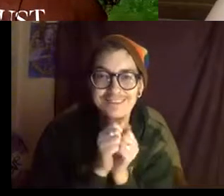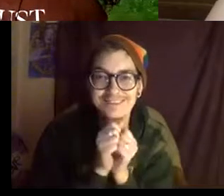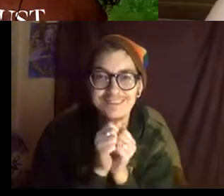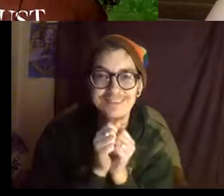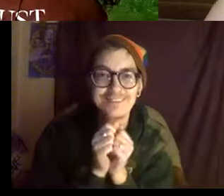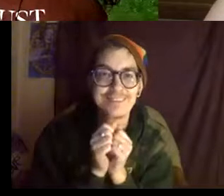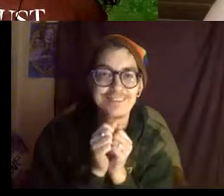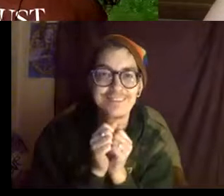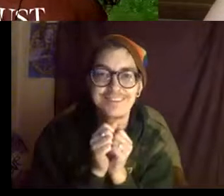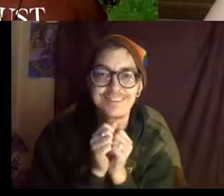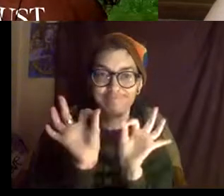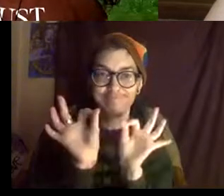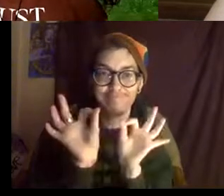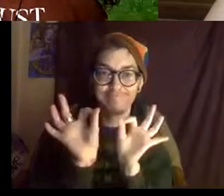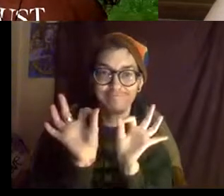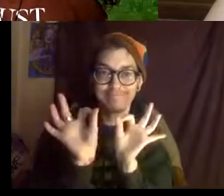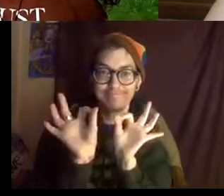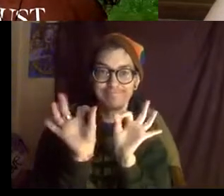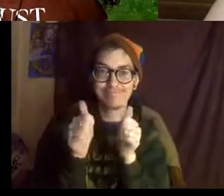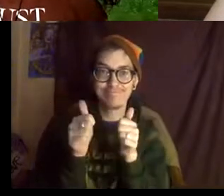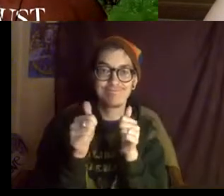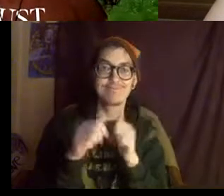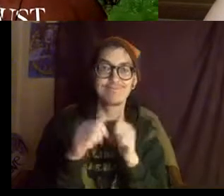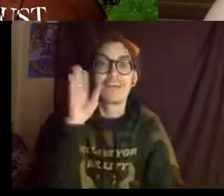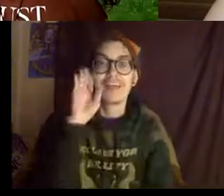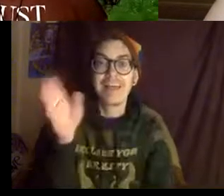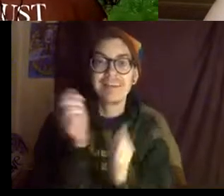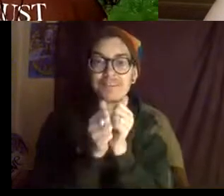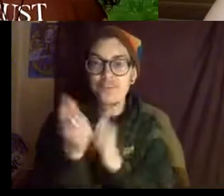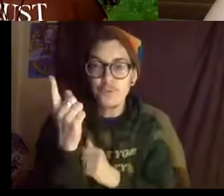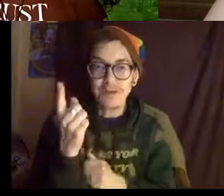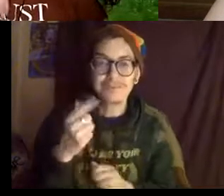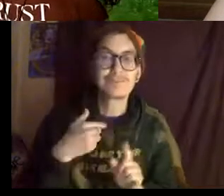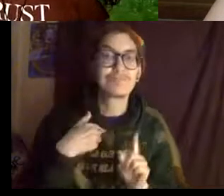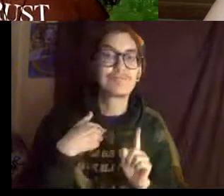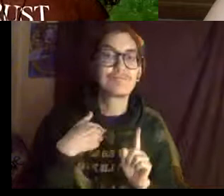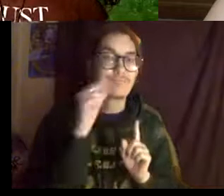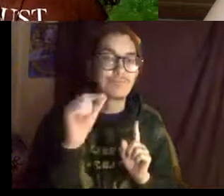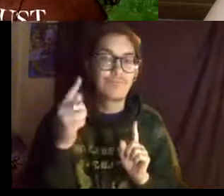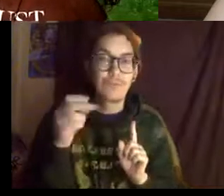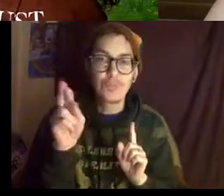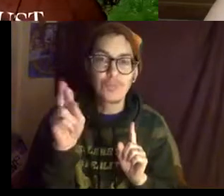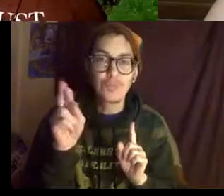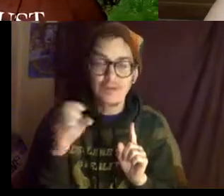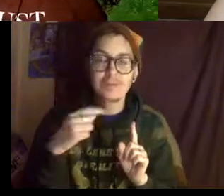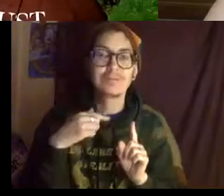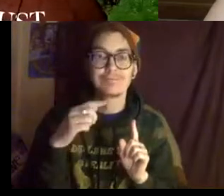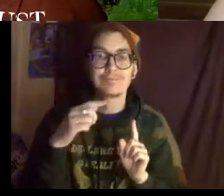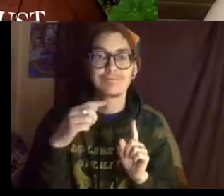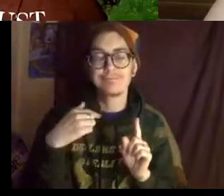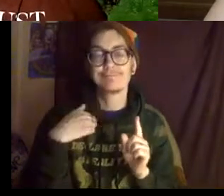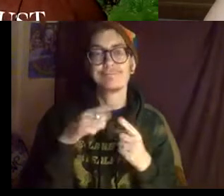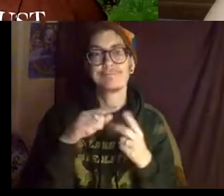Hello, everyone. Great. Okay, we're good to go. Yep. Again, hello.